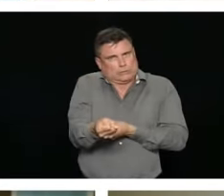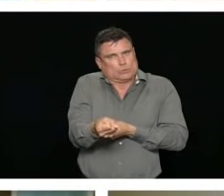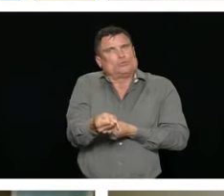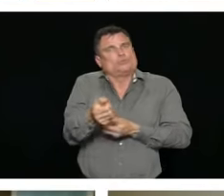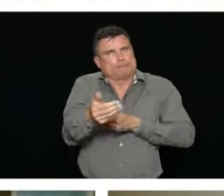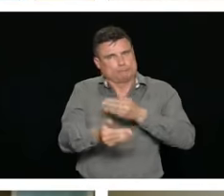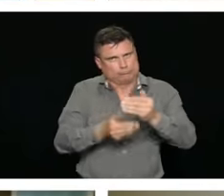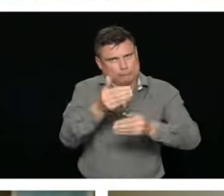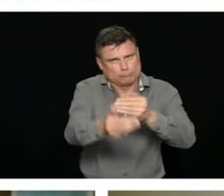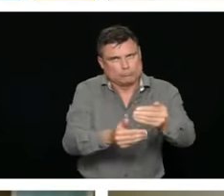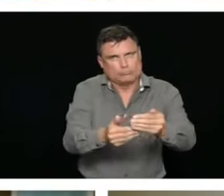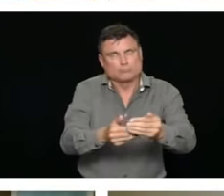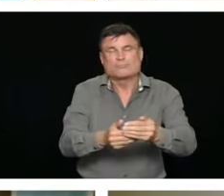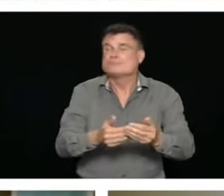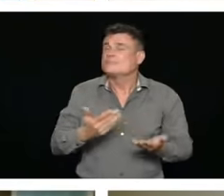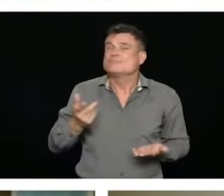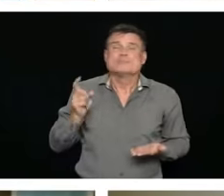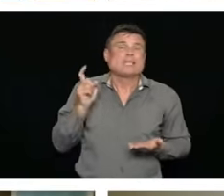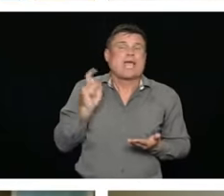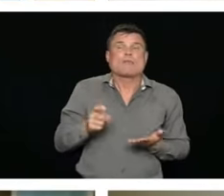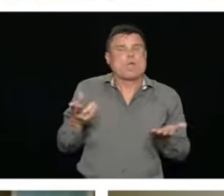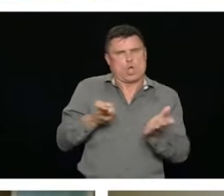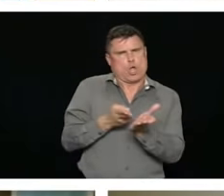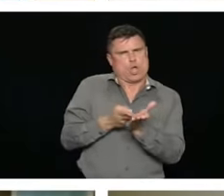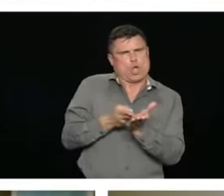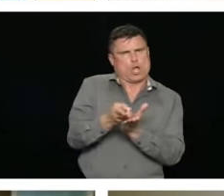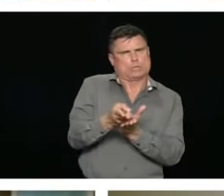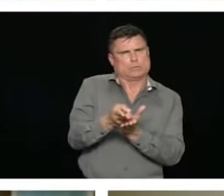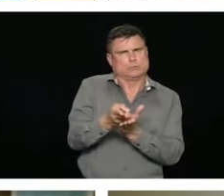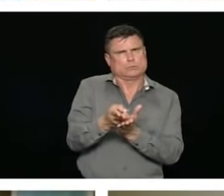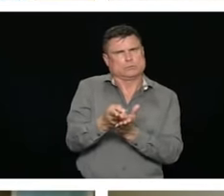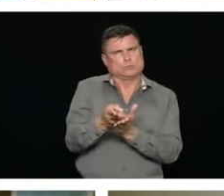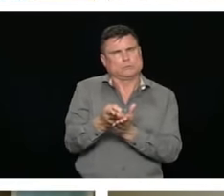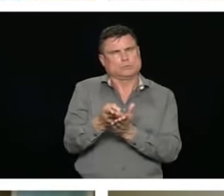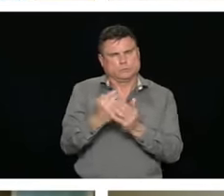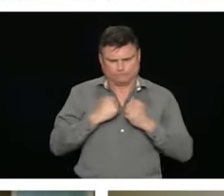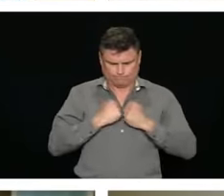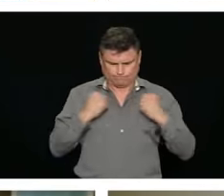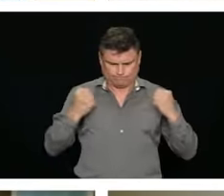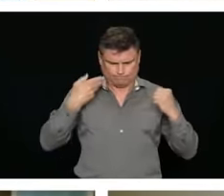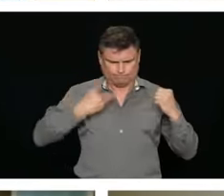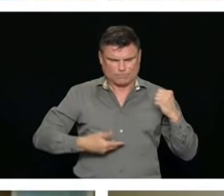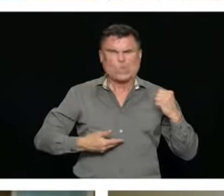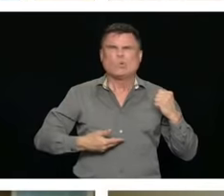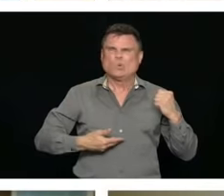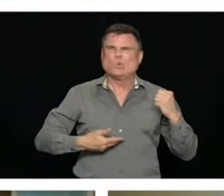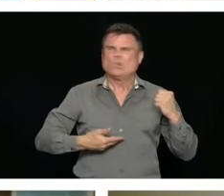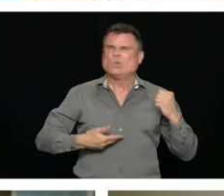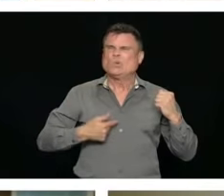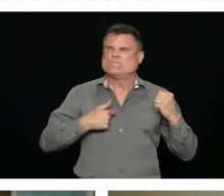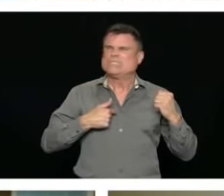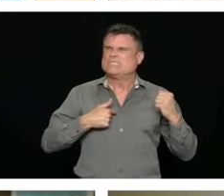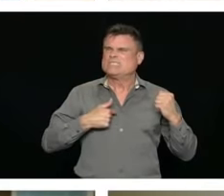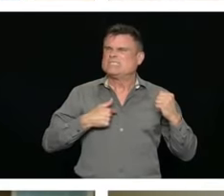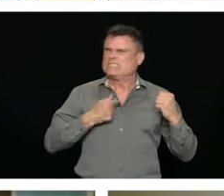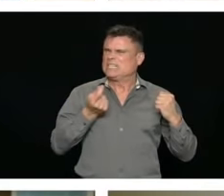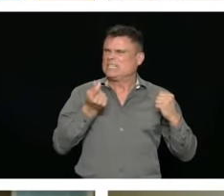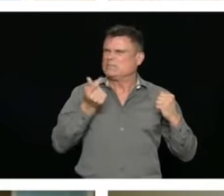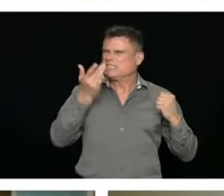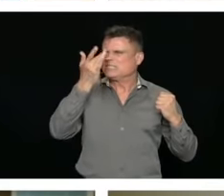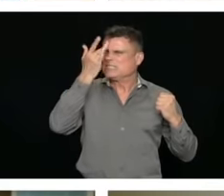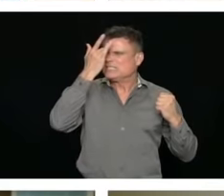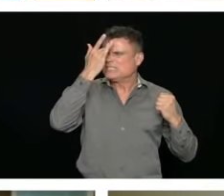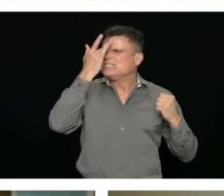to maintain the good hand hygiene, if we're able to clean our surfaces properly, the risk drops significantly.